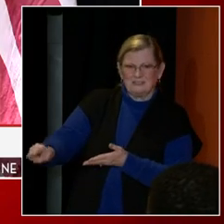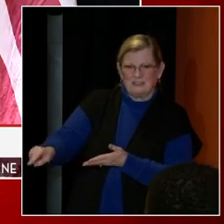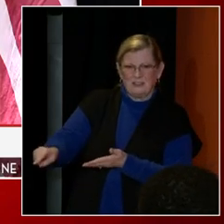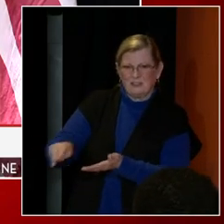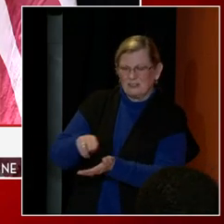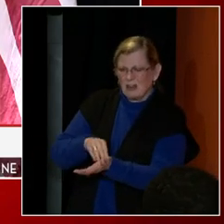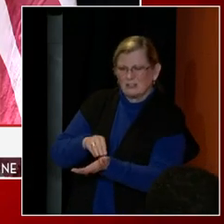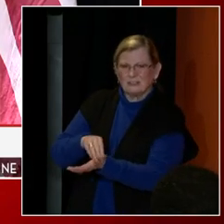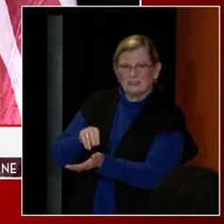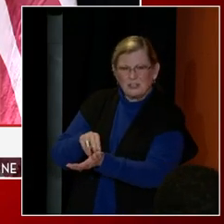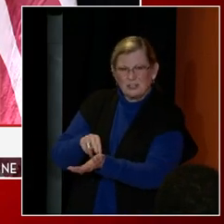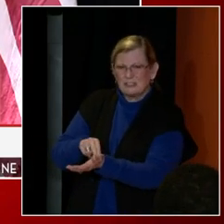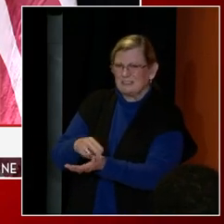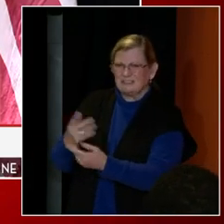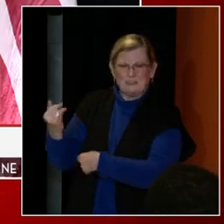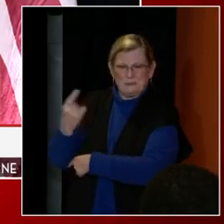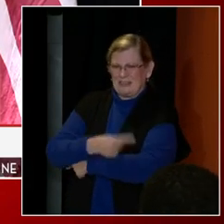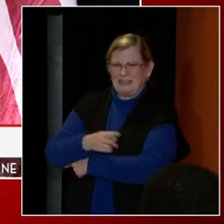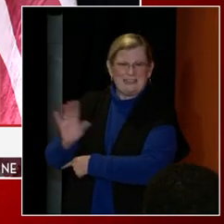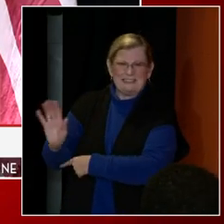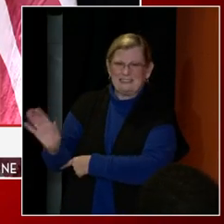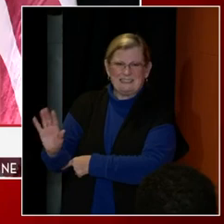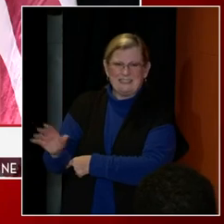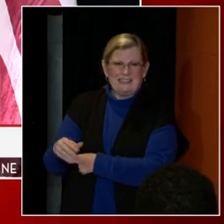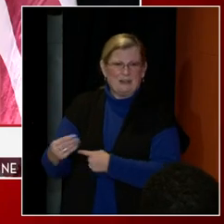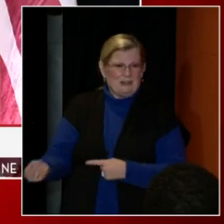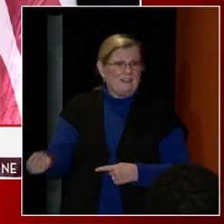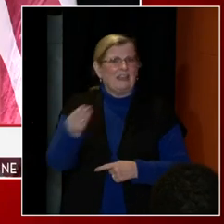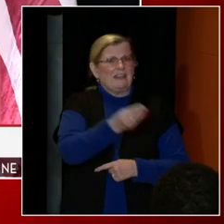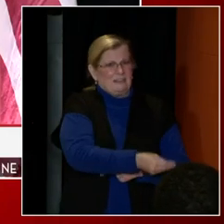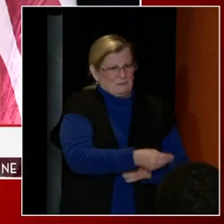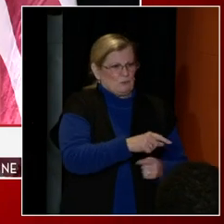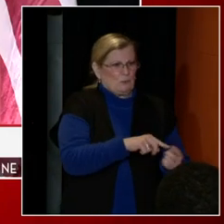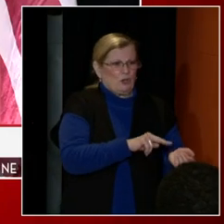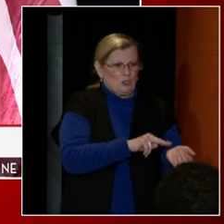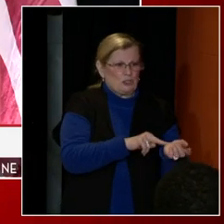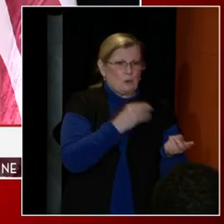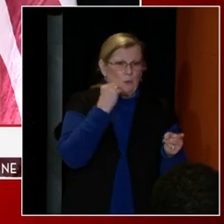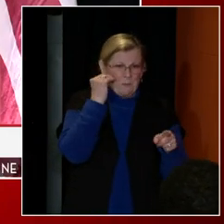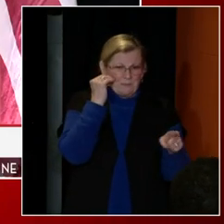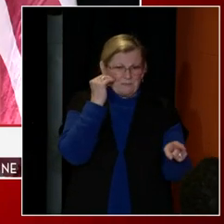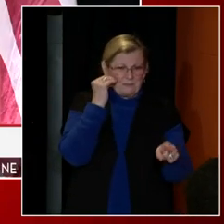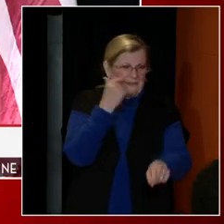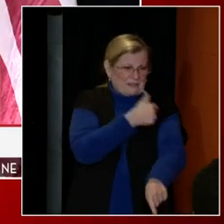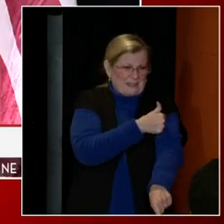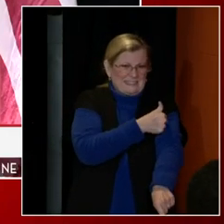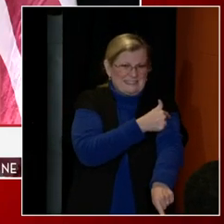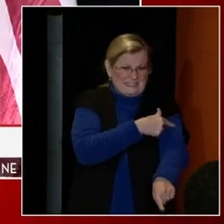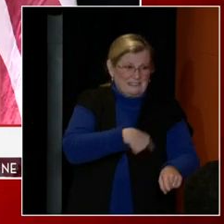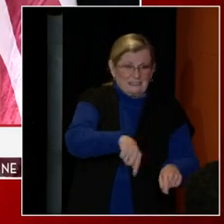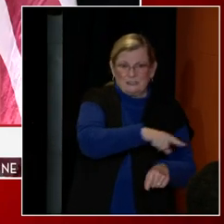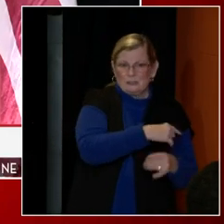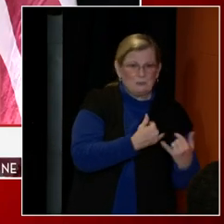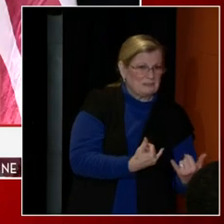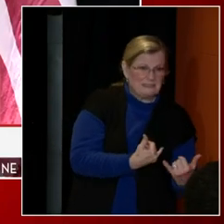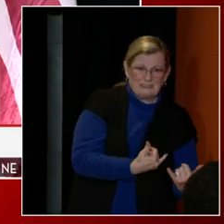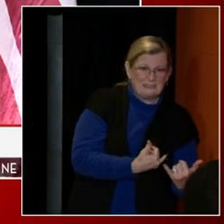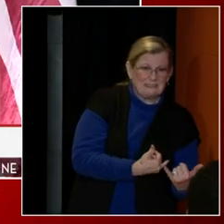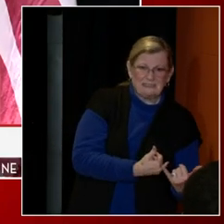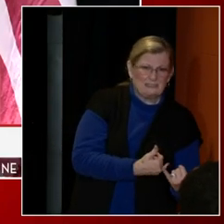we moved at least 50% of the 6,825 doses of vaccine into that